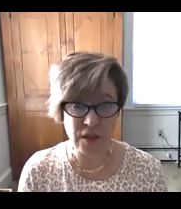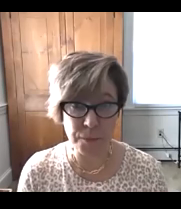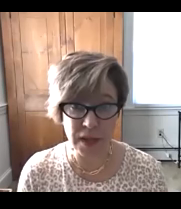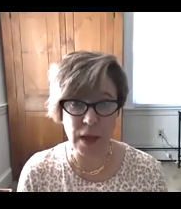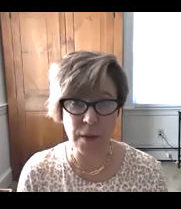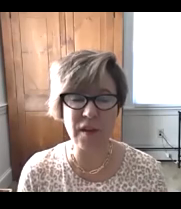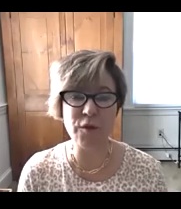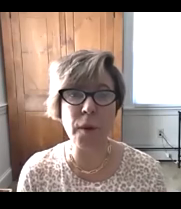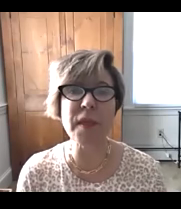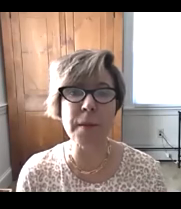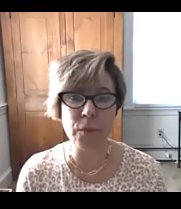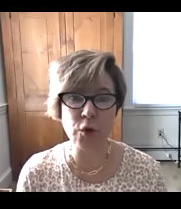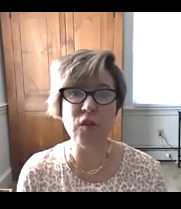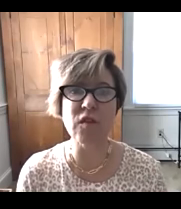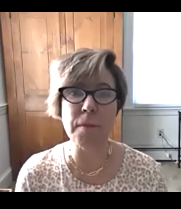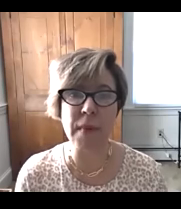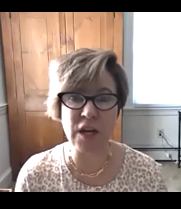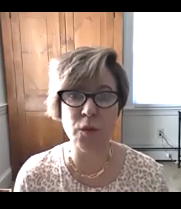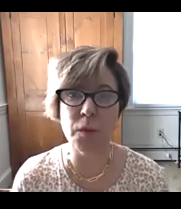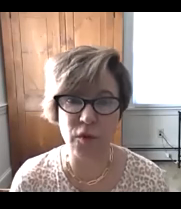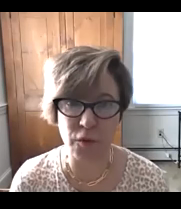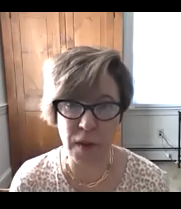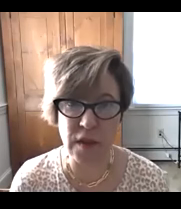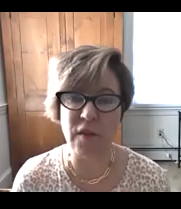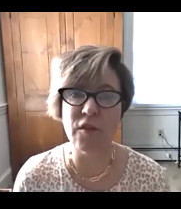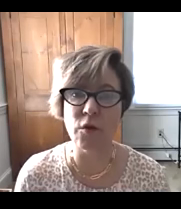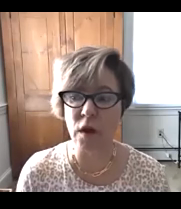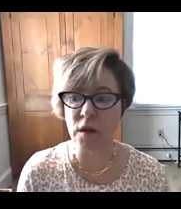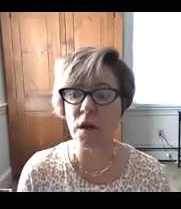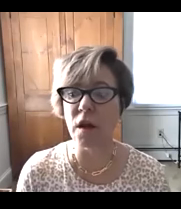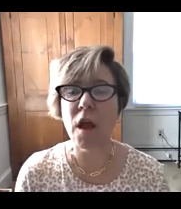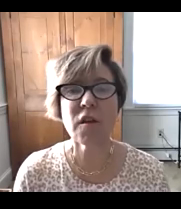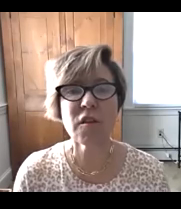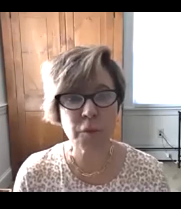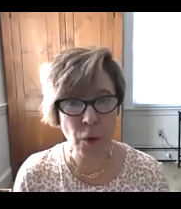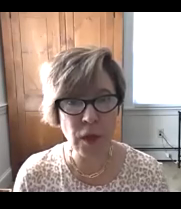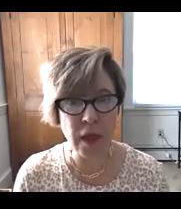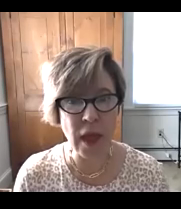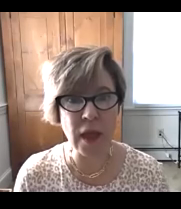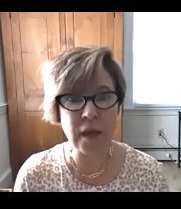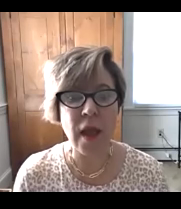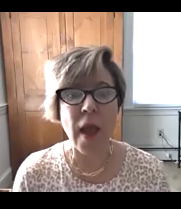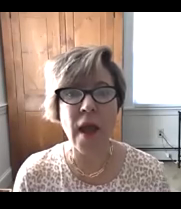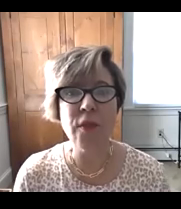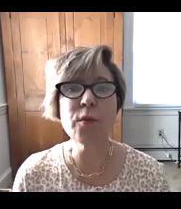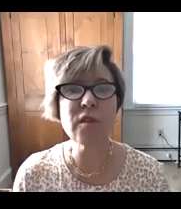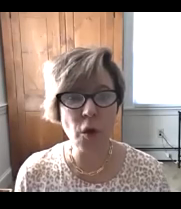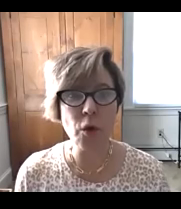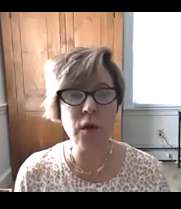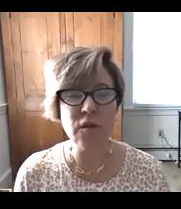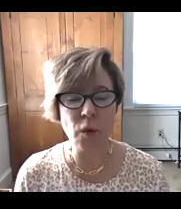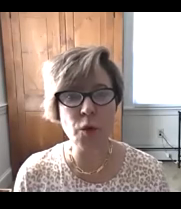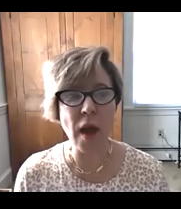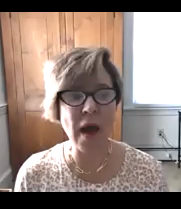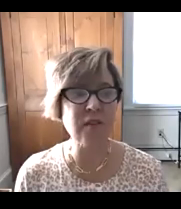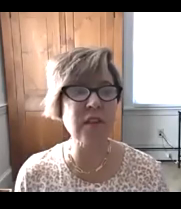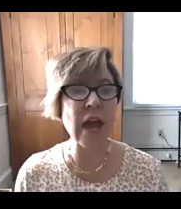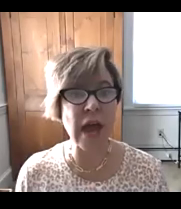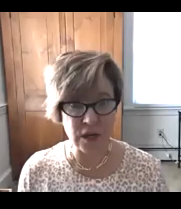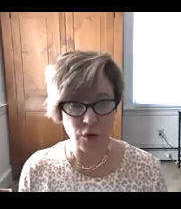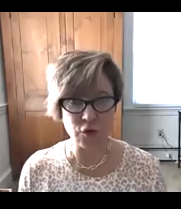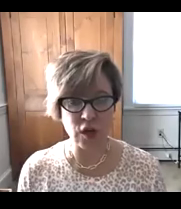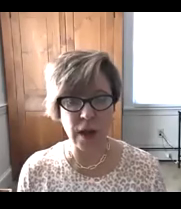about pandemics from the emergency management perspective. And so Don and I spoke again, and the result is what you have